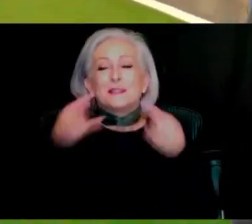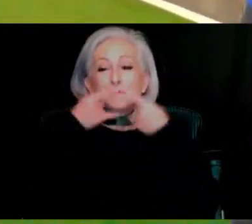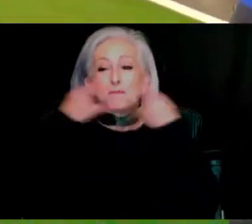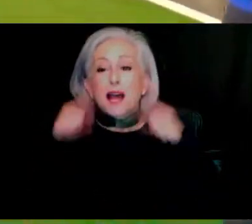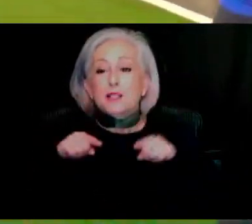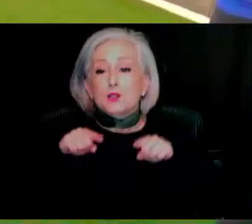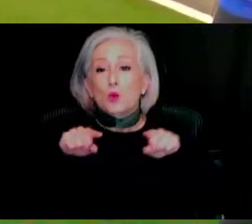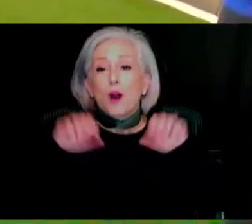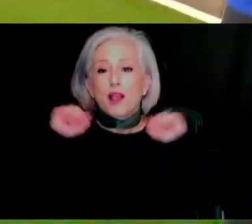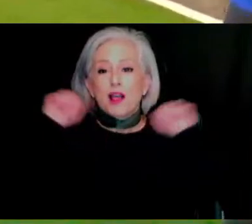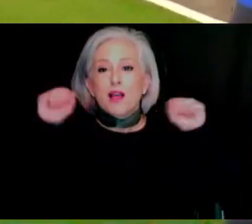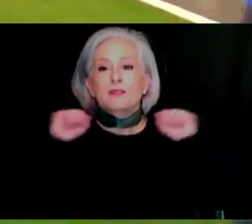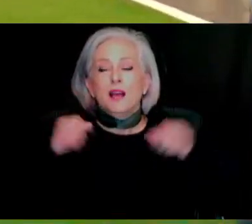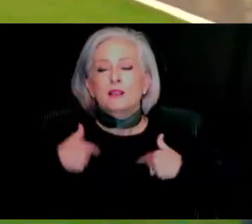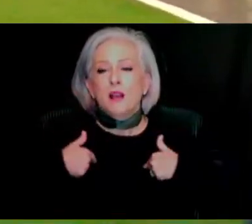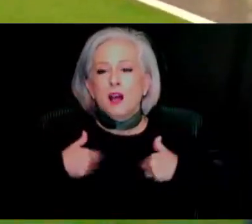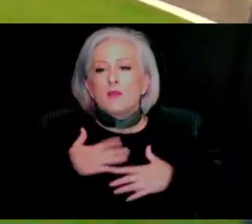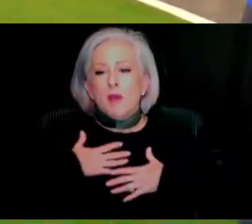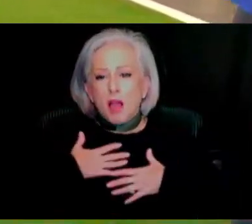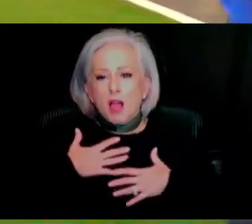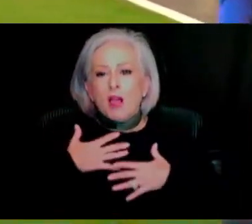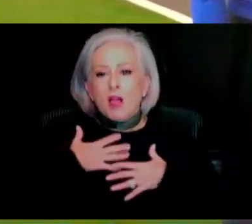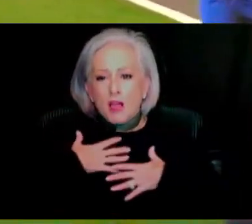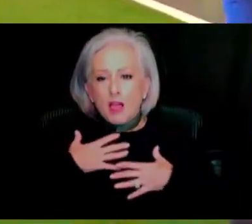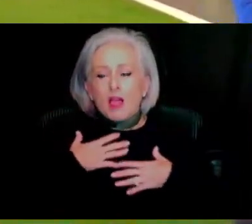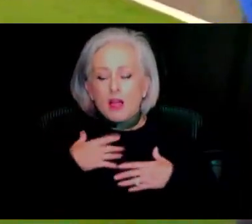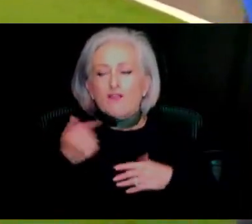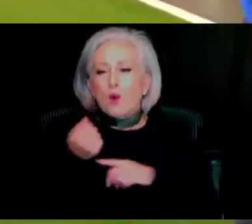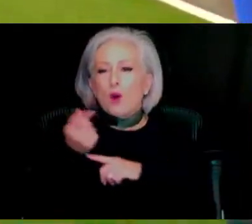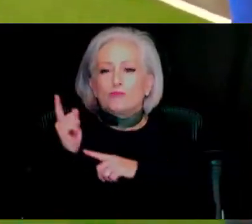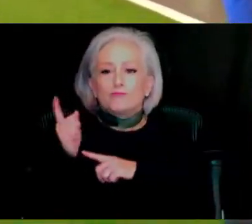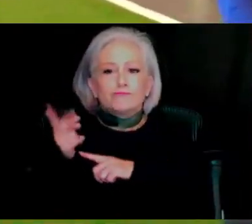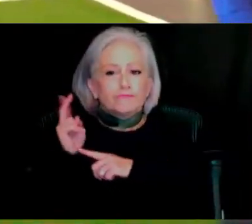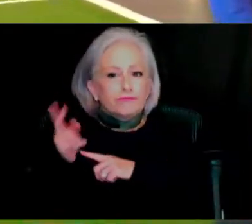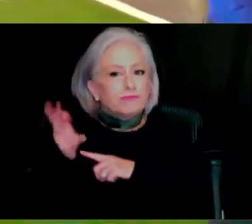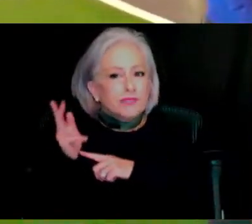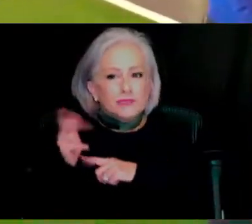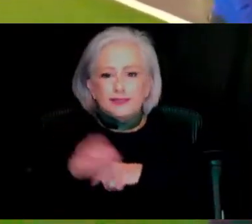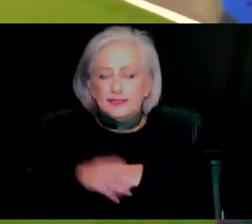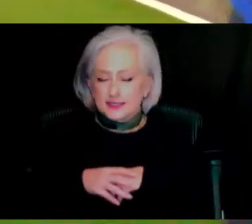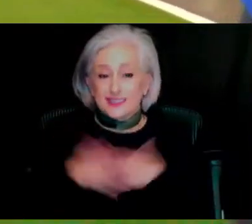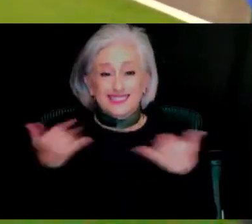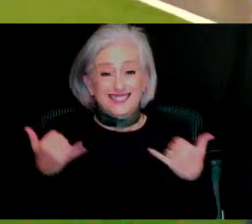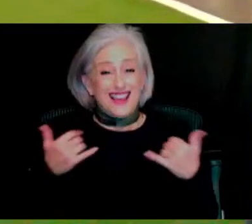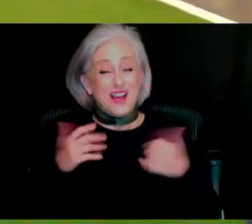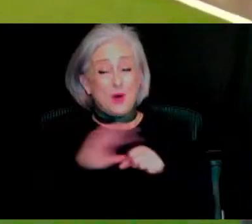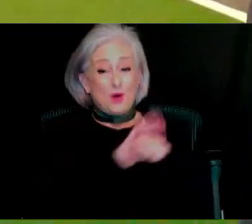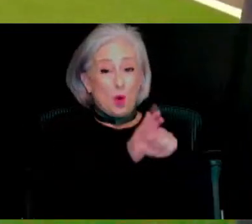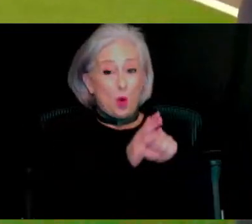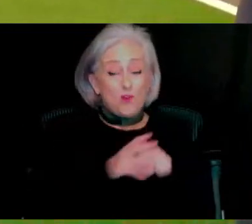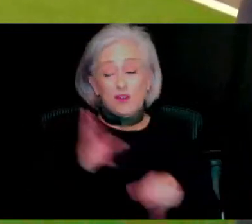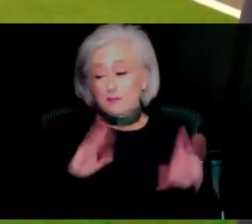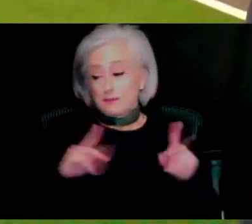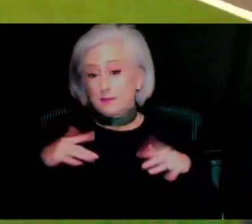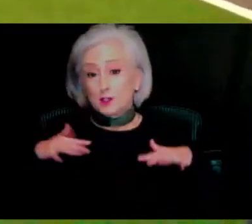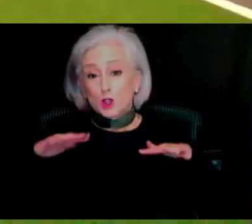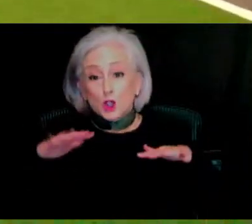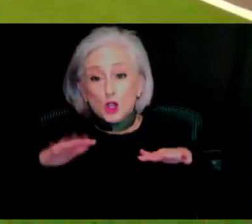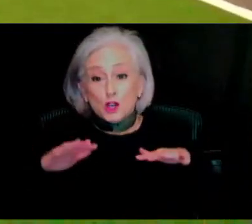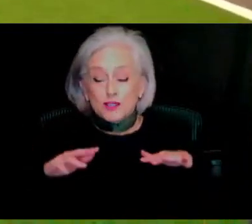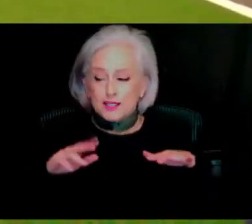out of breath, and I've just been doing this for a few minutes. It is COVID. People are nervous. I'll walk past gyms and see